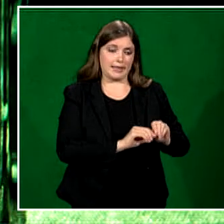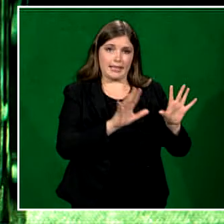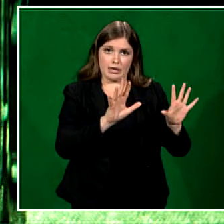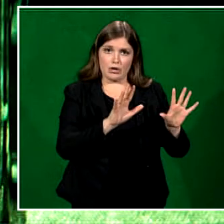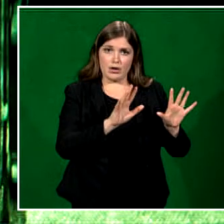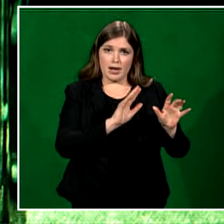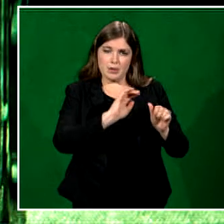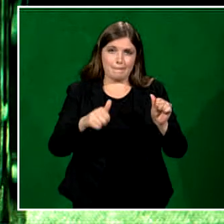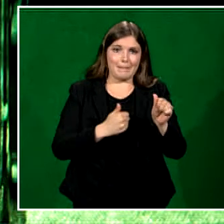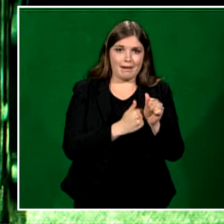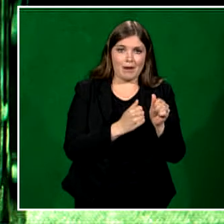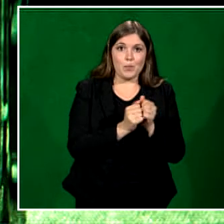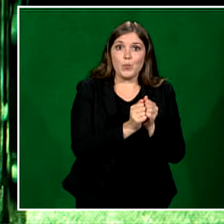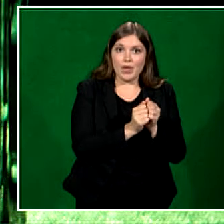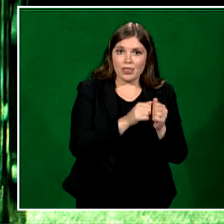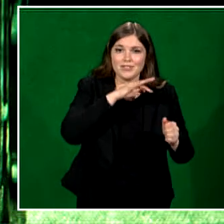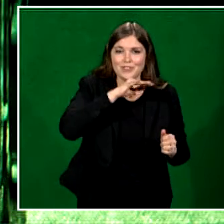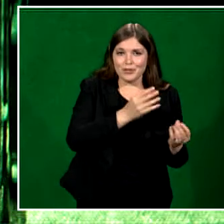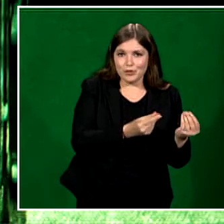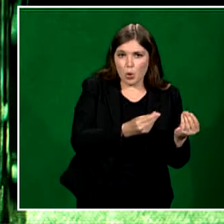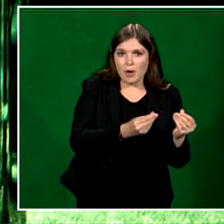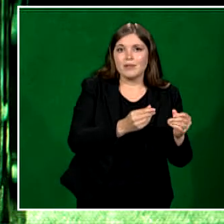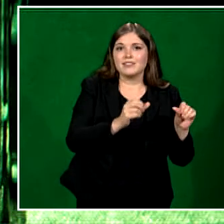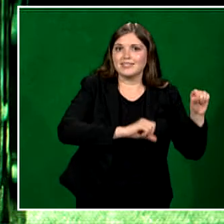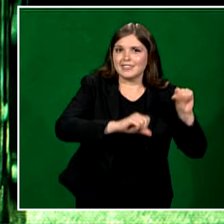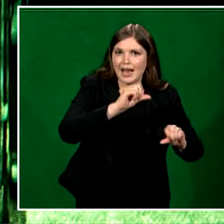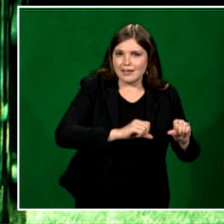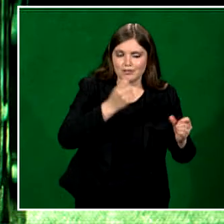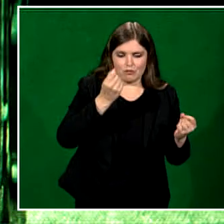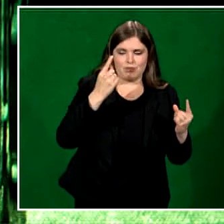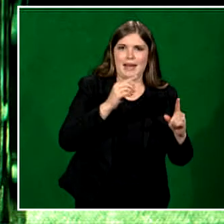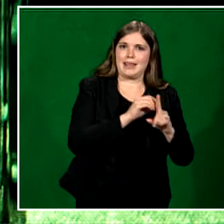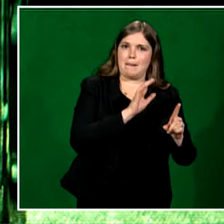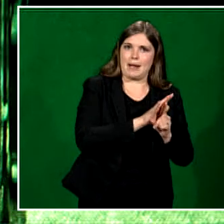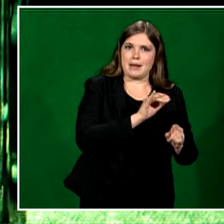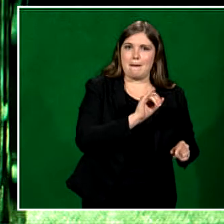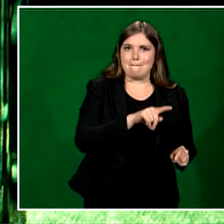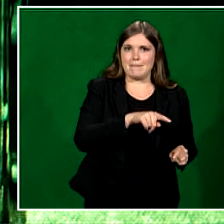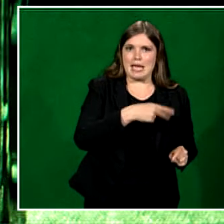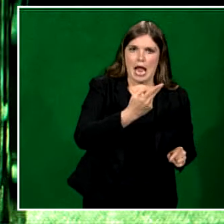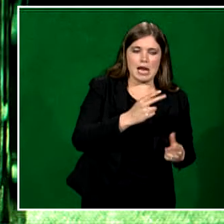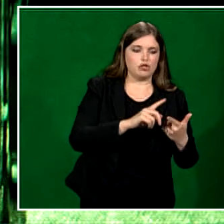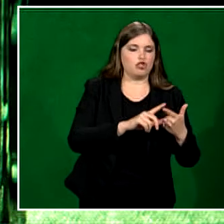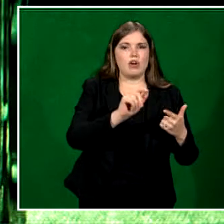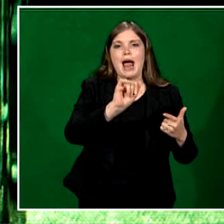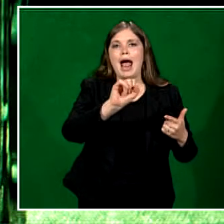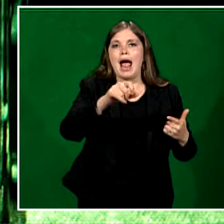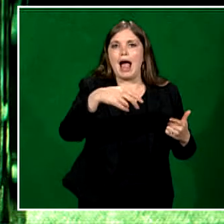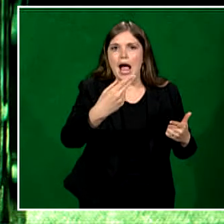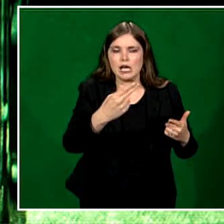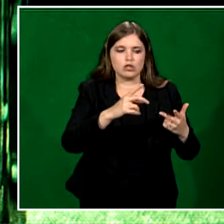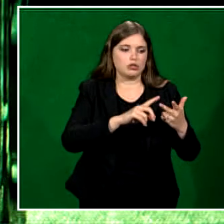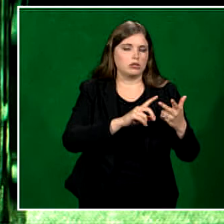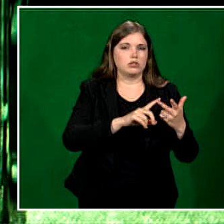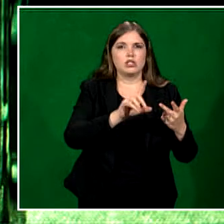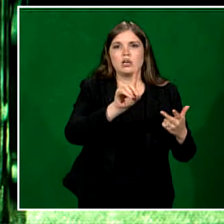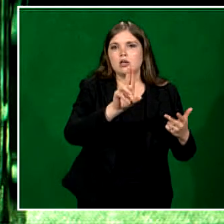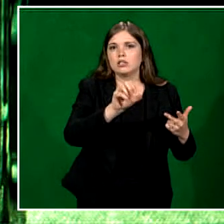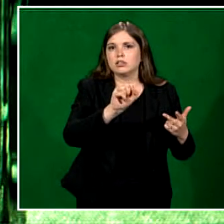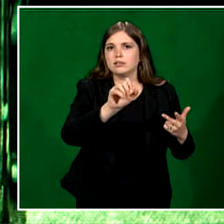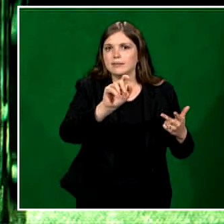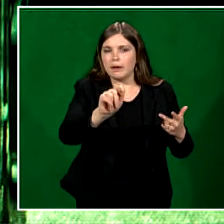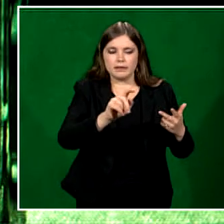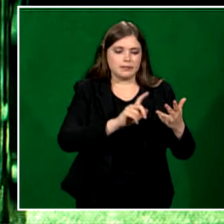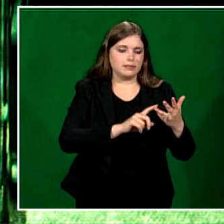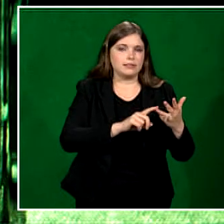with soil science, including your understanding of its impact on things like pH and ash content, dust content, and even